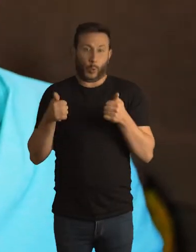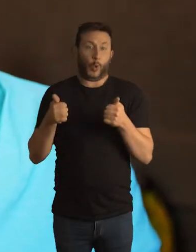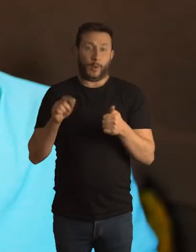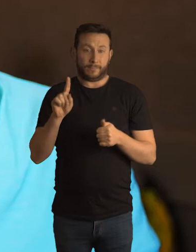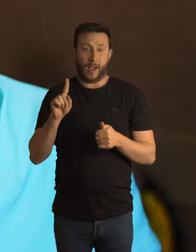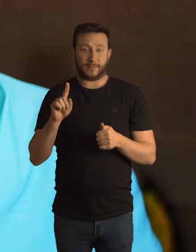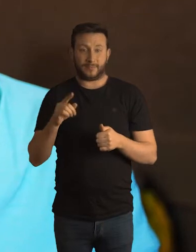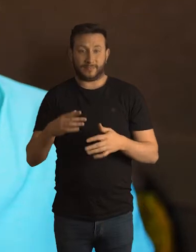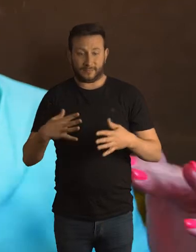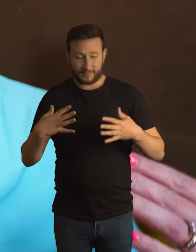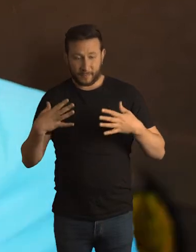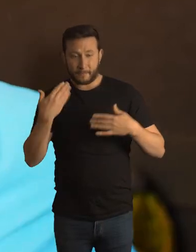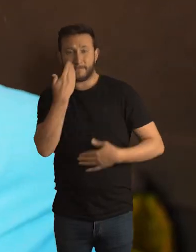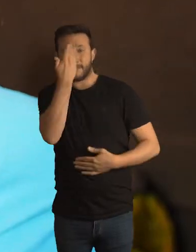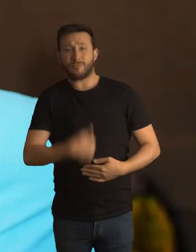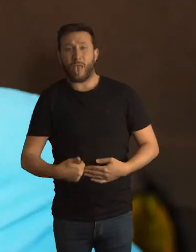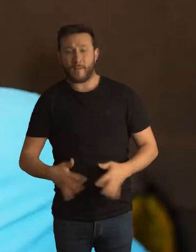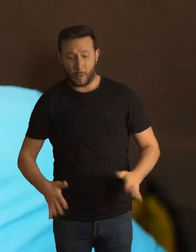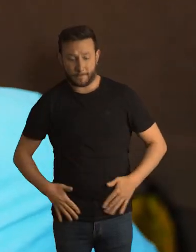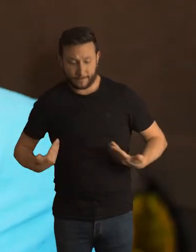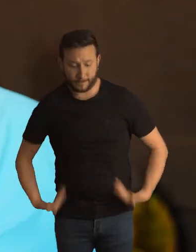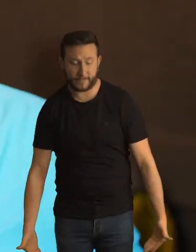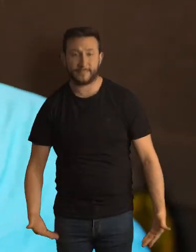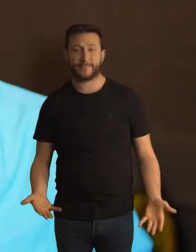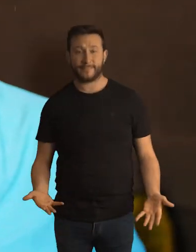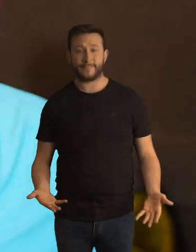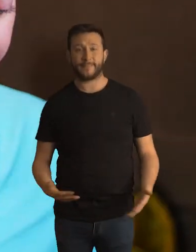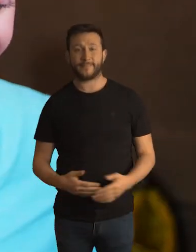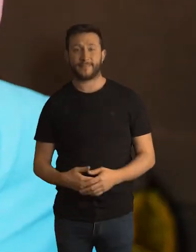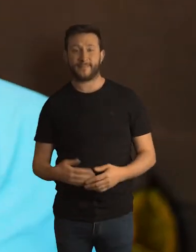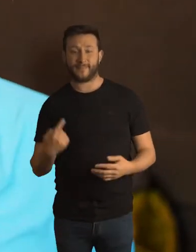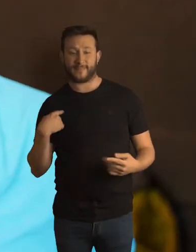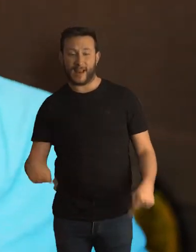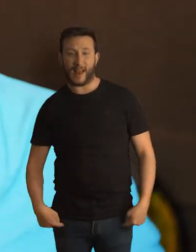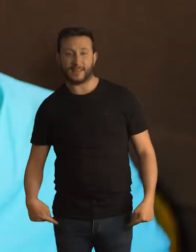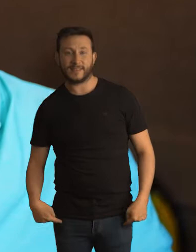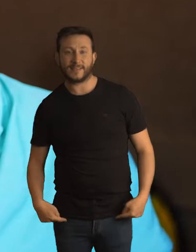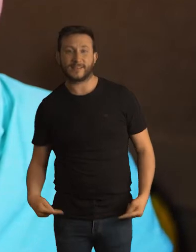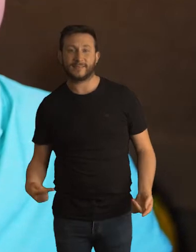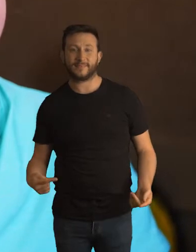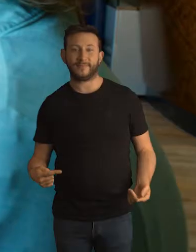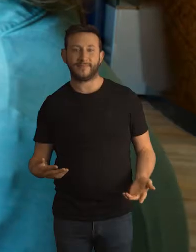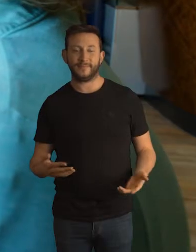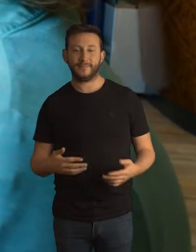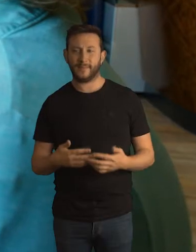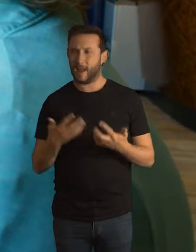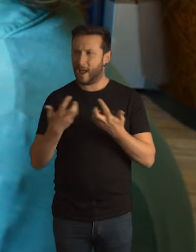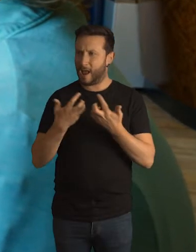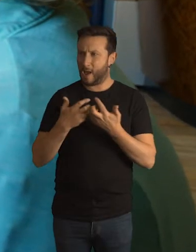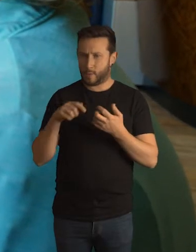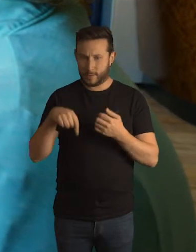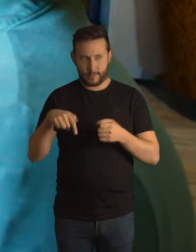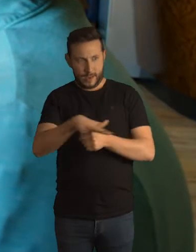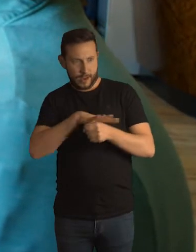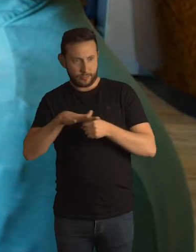Yeah, pretty good one. So yeah, it left me paralysed from T12 down, which is essentially just my legs that don't work. And how have you